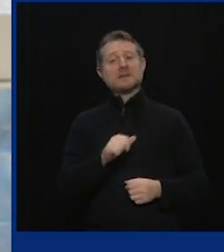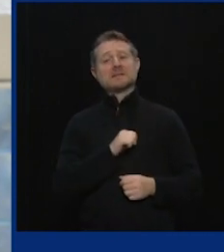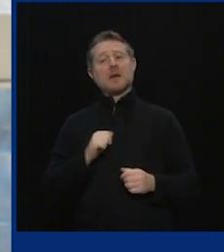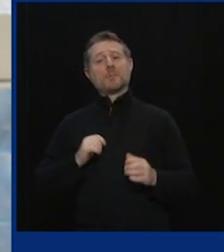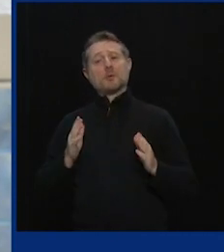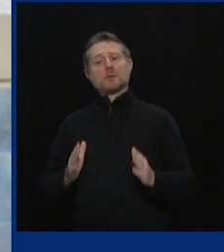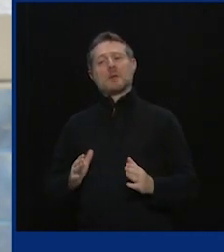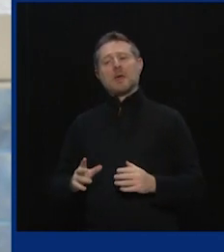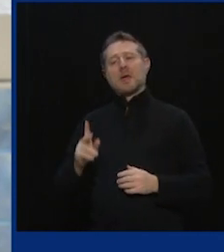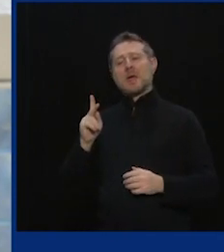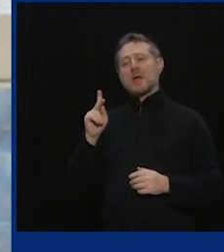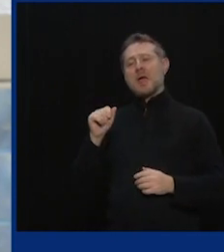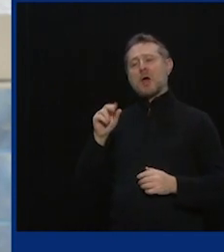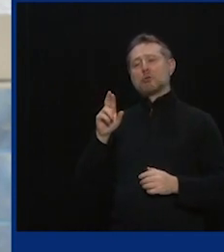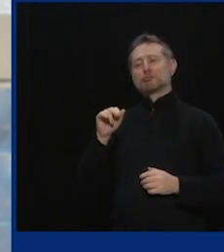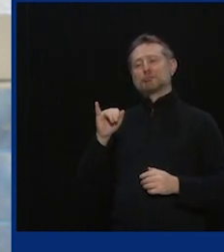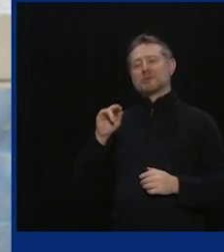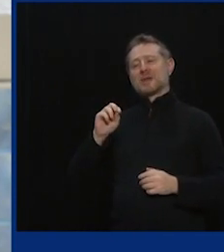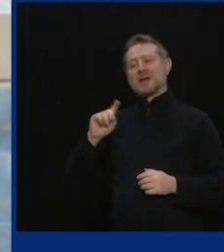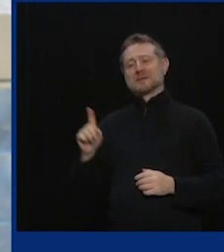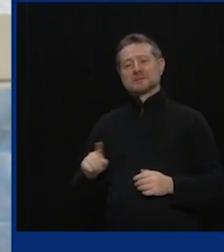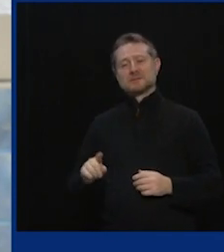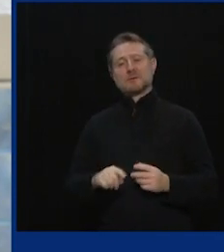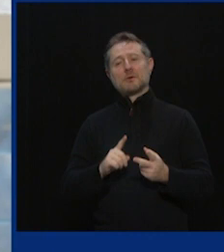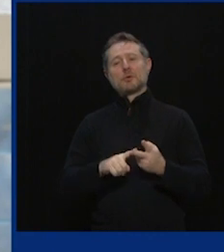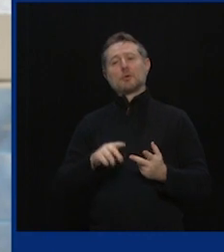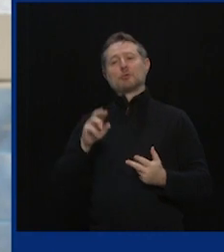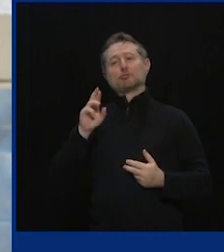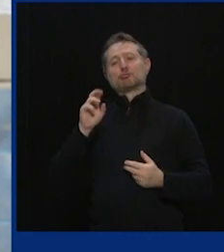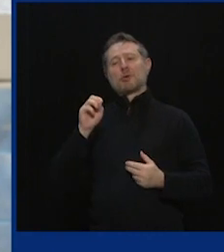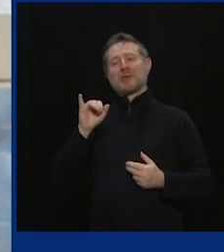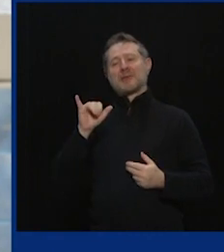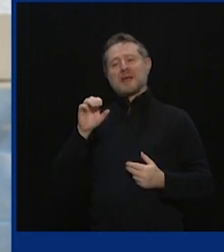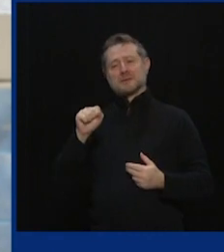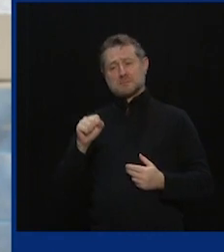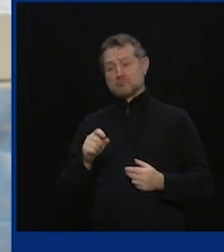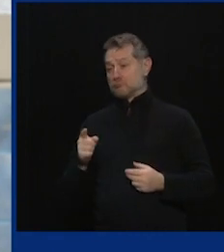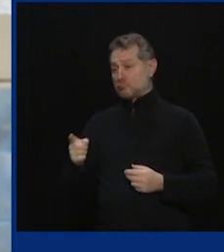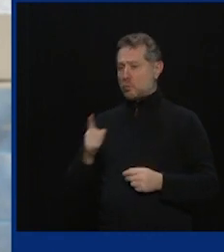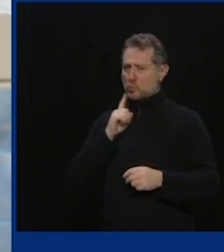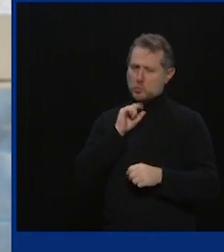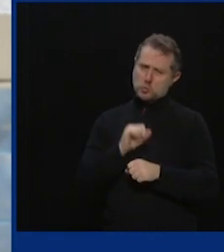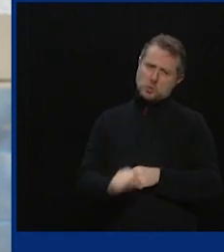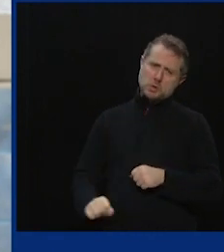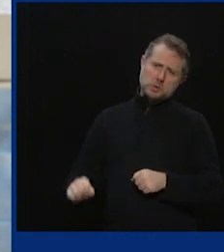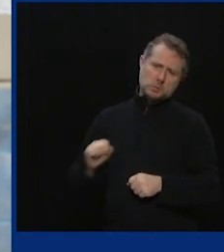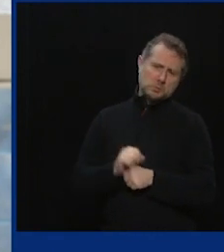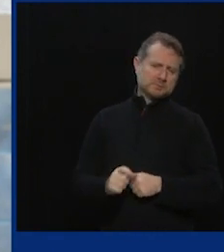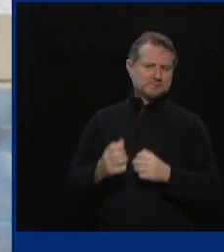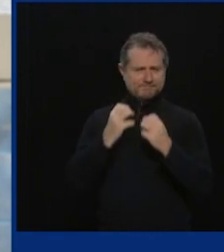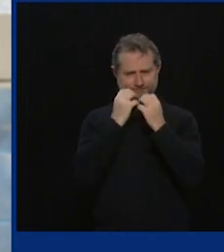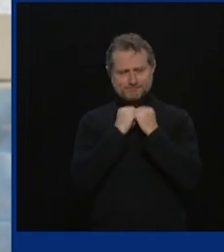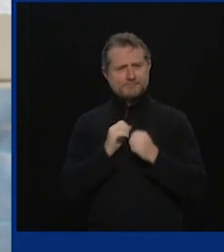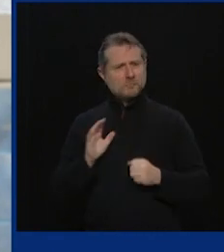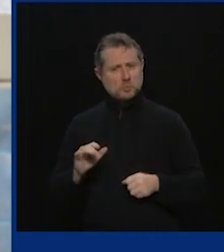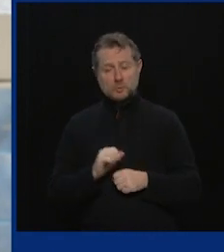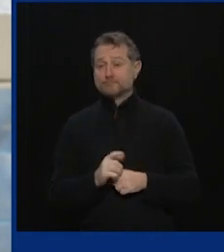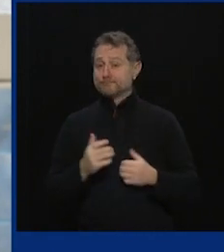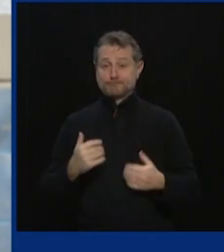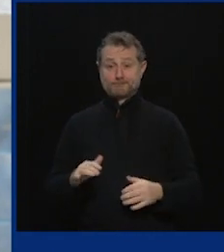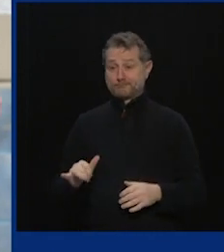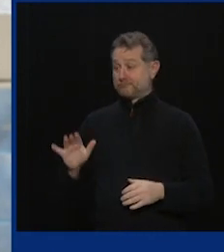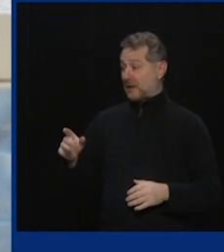you for what you have done, not just on this bill, but how you've put your heart and soul into your work as well. It's leaders like this who are